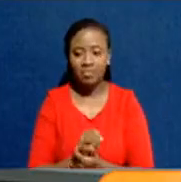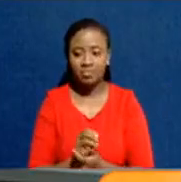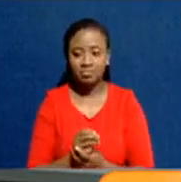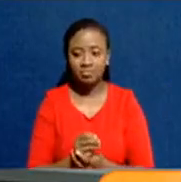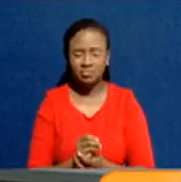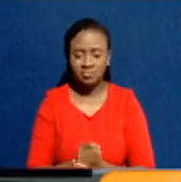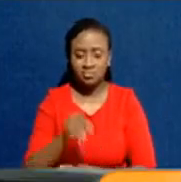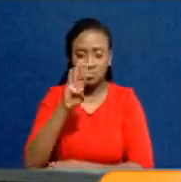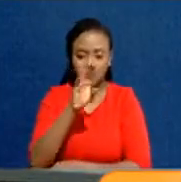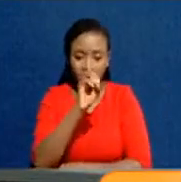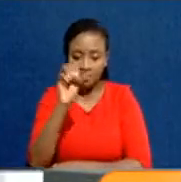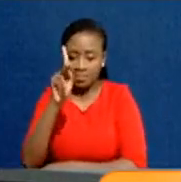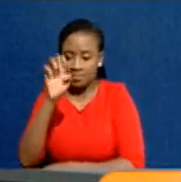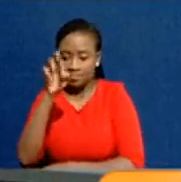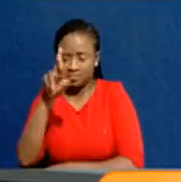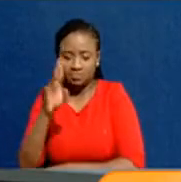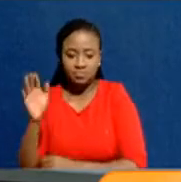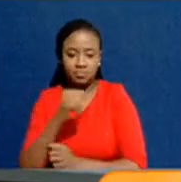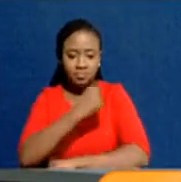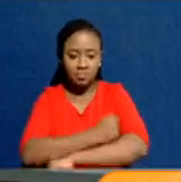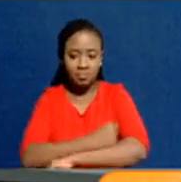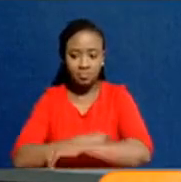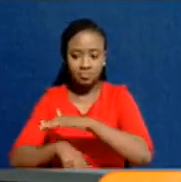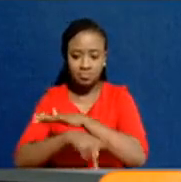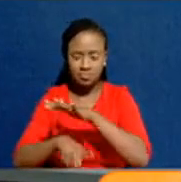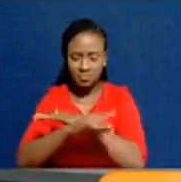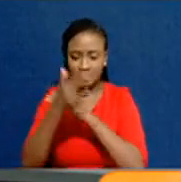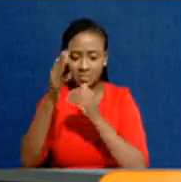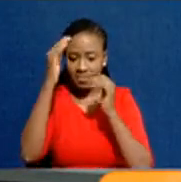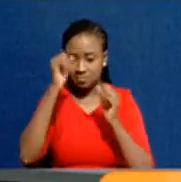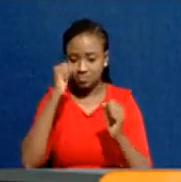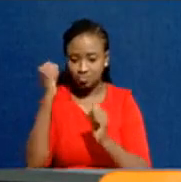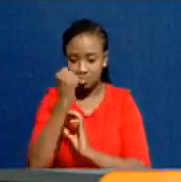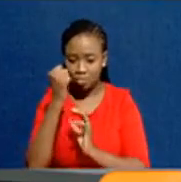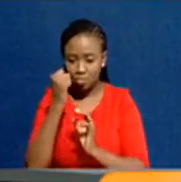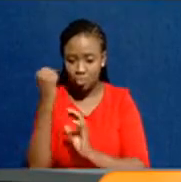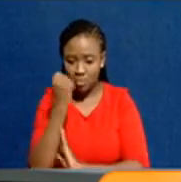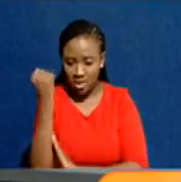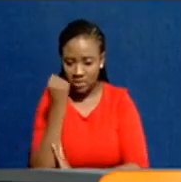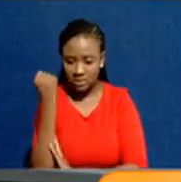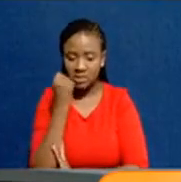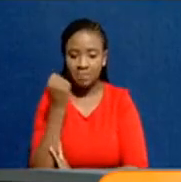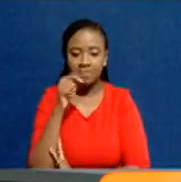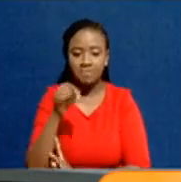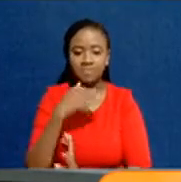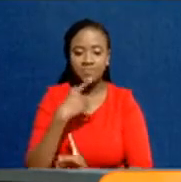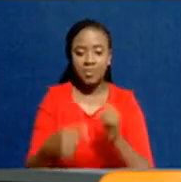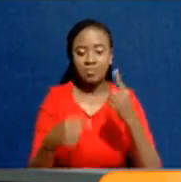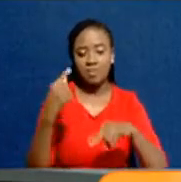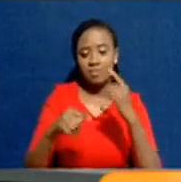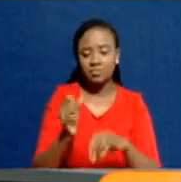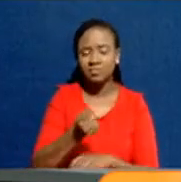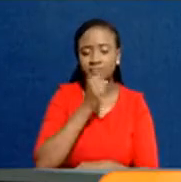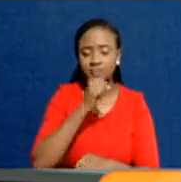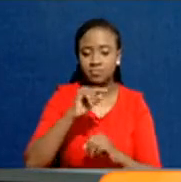The Booker Academy in Mumias, Kakamega County today hosted 50 schools for an English contest, an event